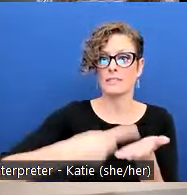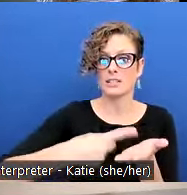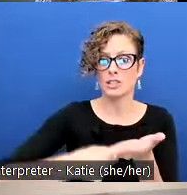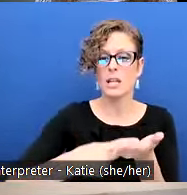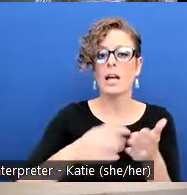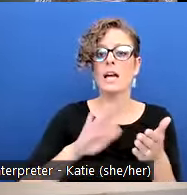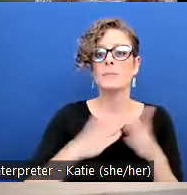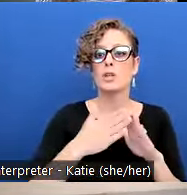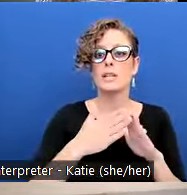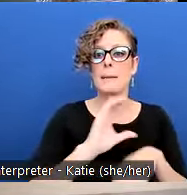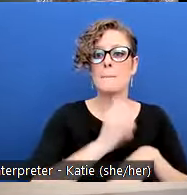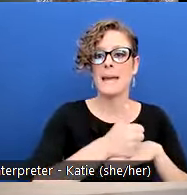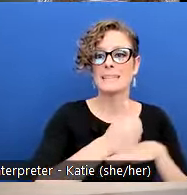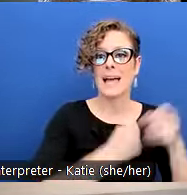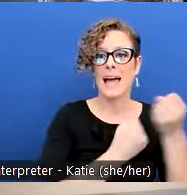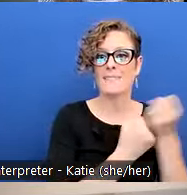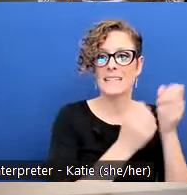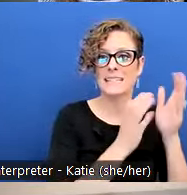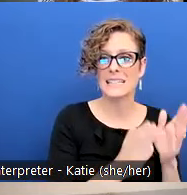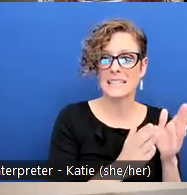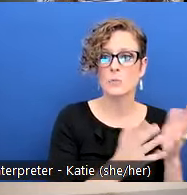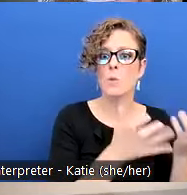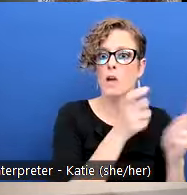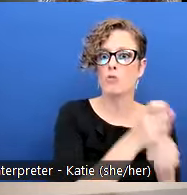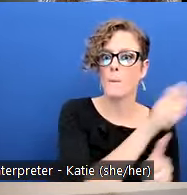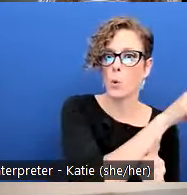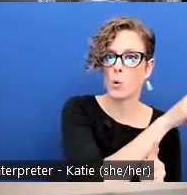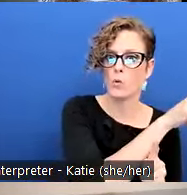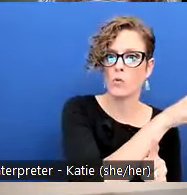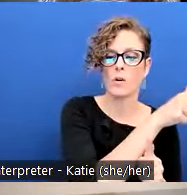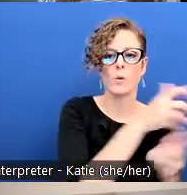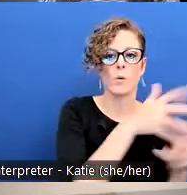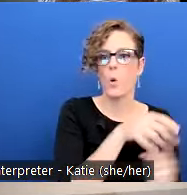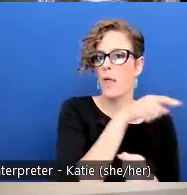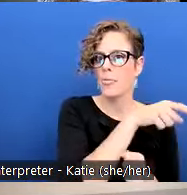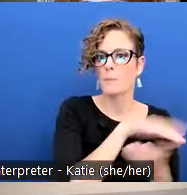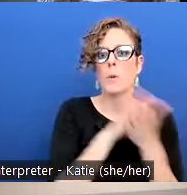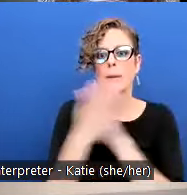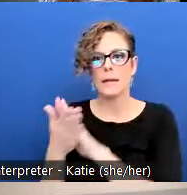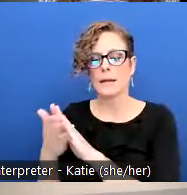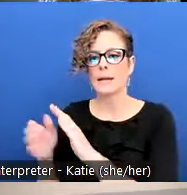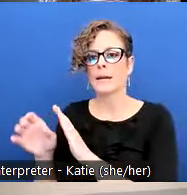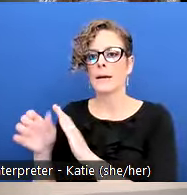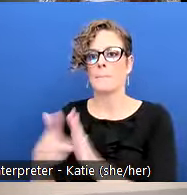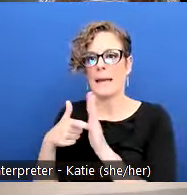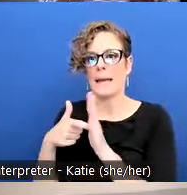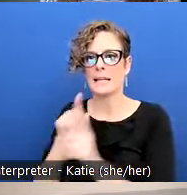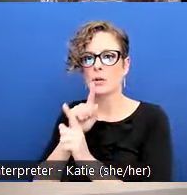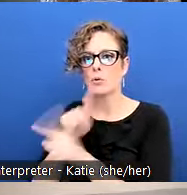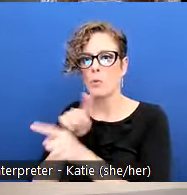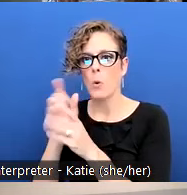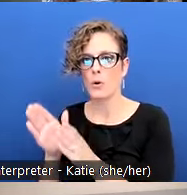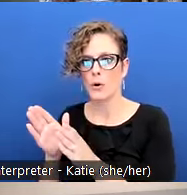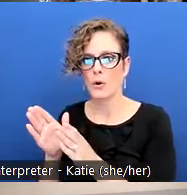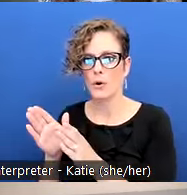advocates from the list of mandatory reporters. So those are things that at this point in time are not happening, but will be discussed by the task